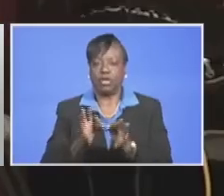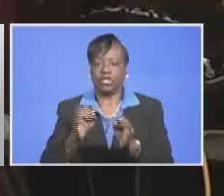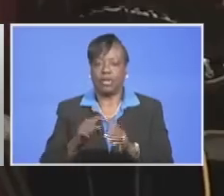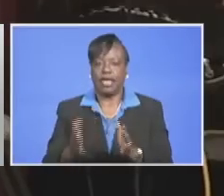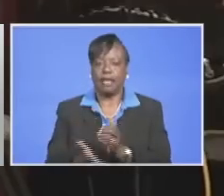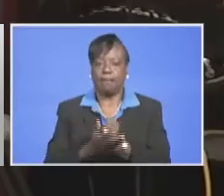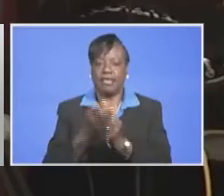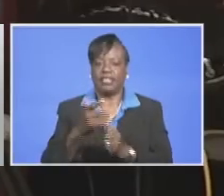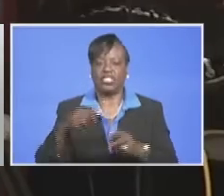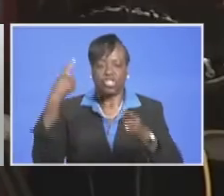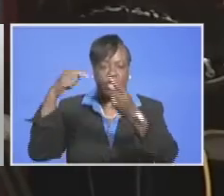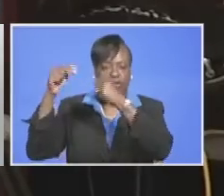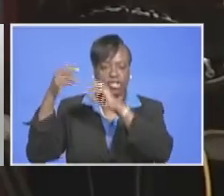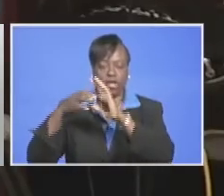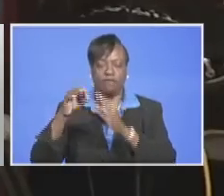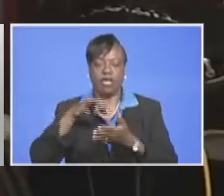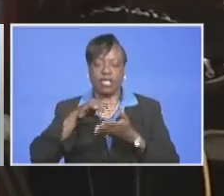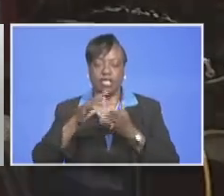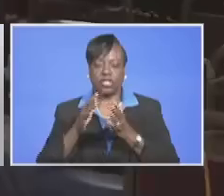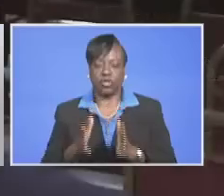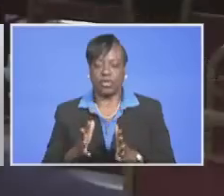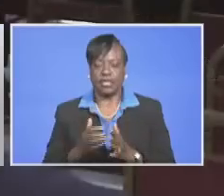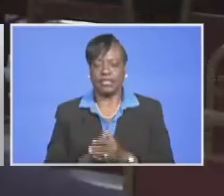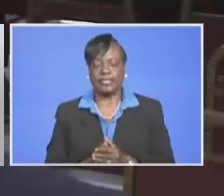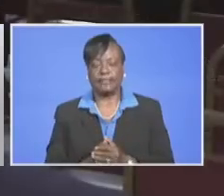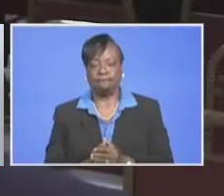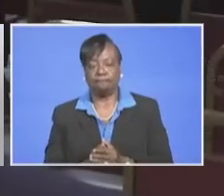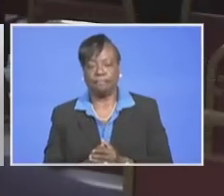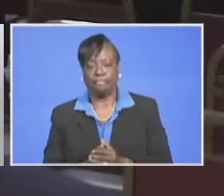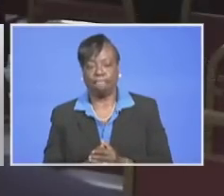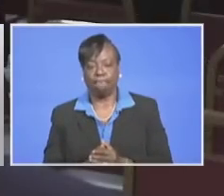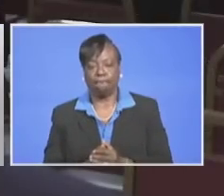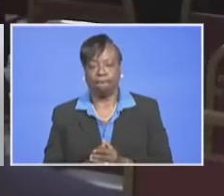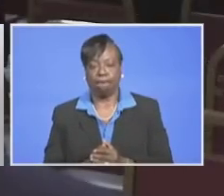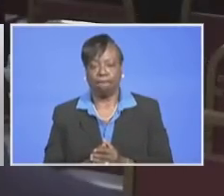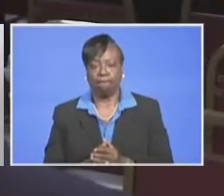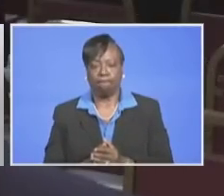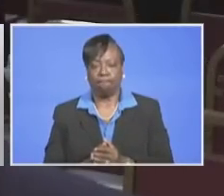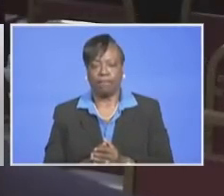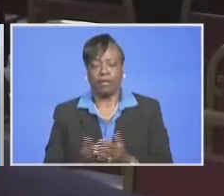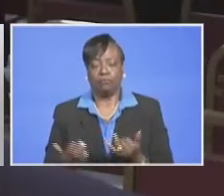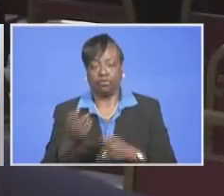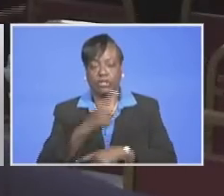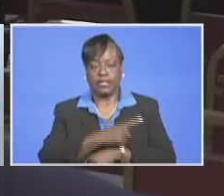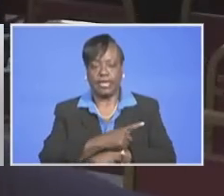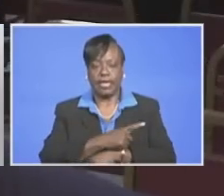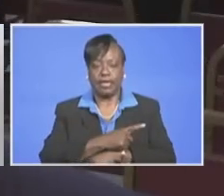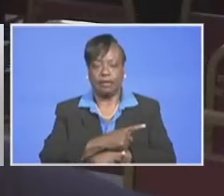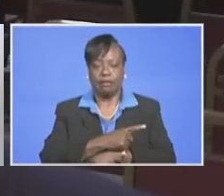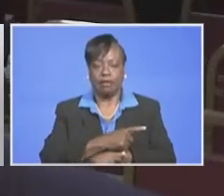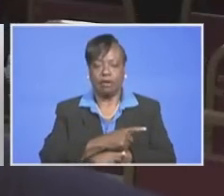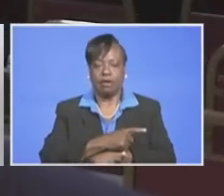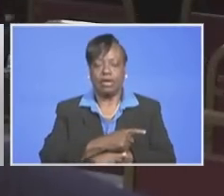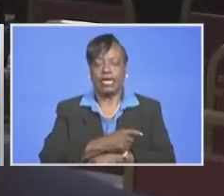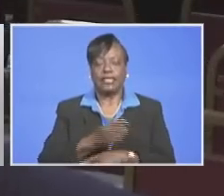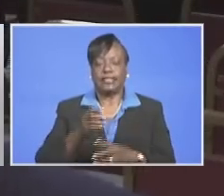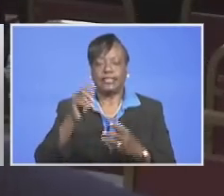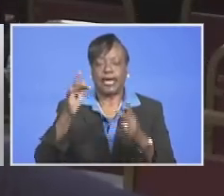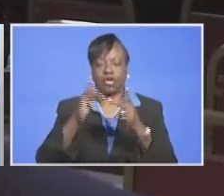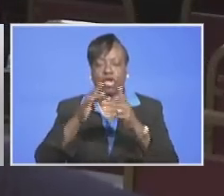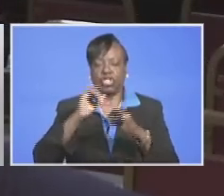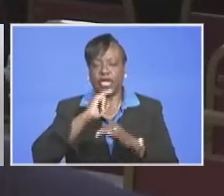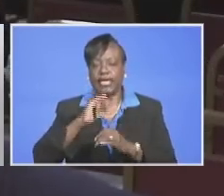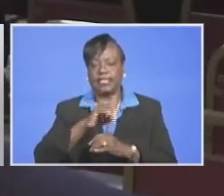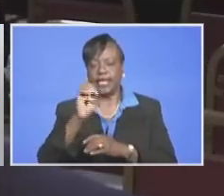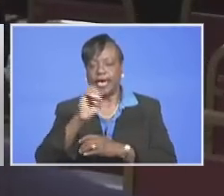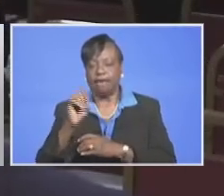students. The day is revolving. Technology is just about everything. And